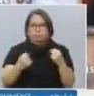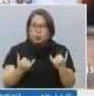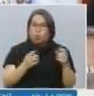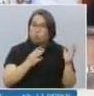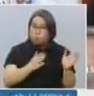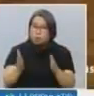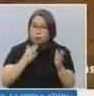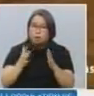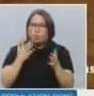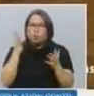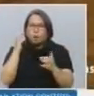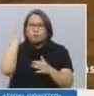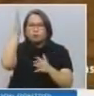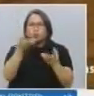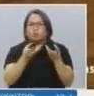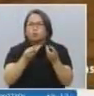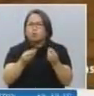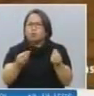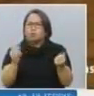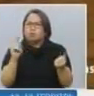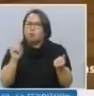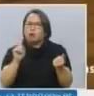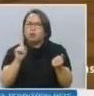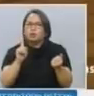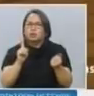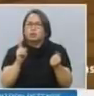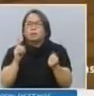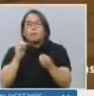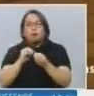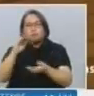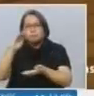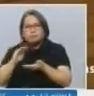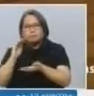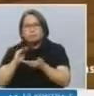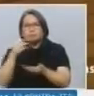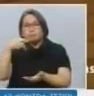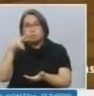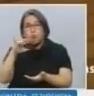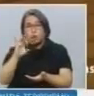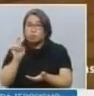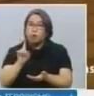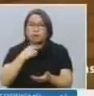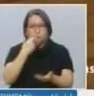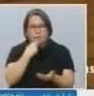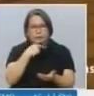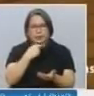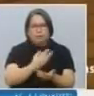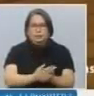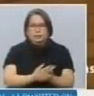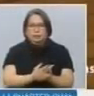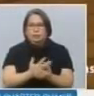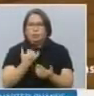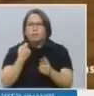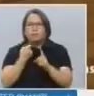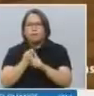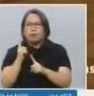on long-term solutions on top of this agenda to lower the price of rice. We need to